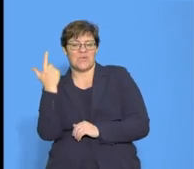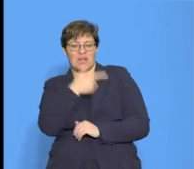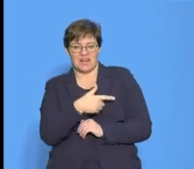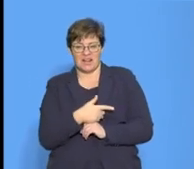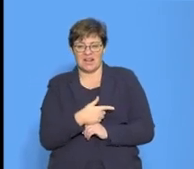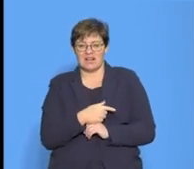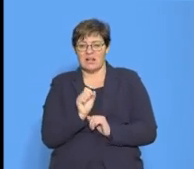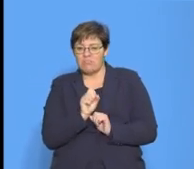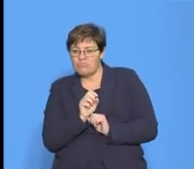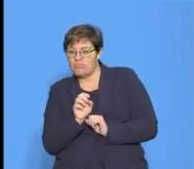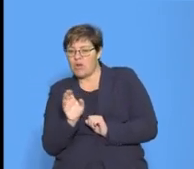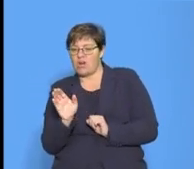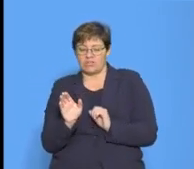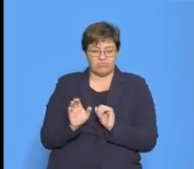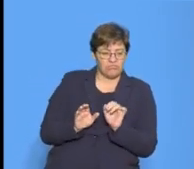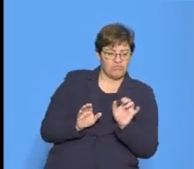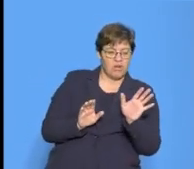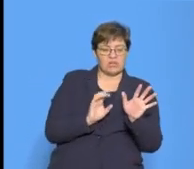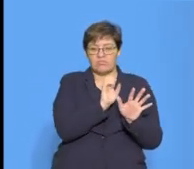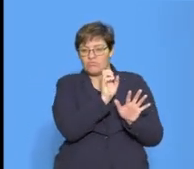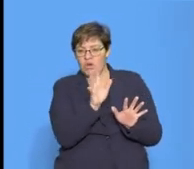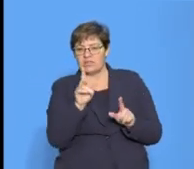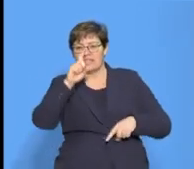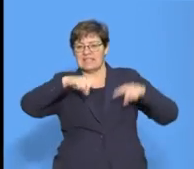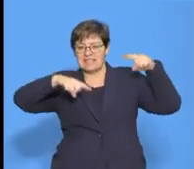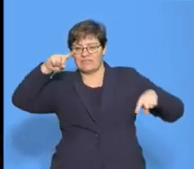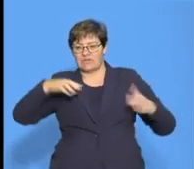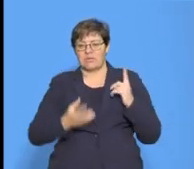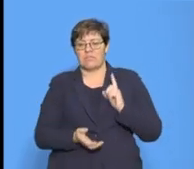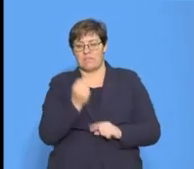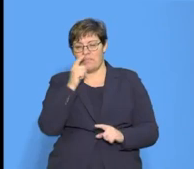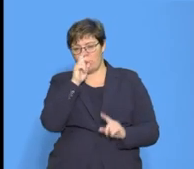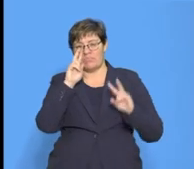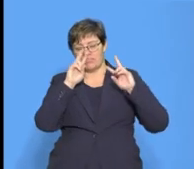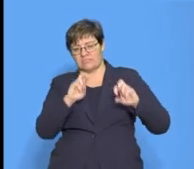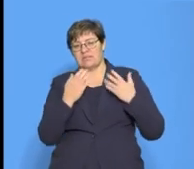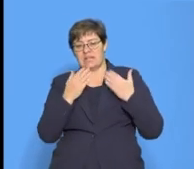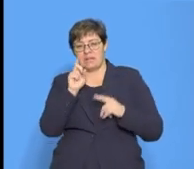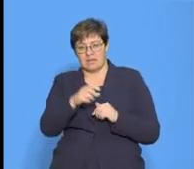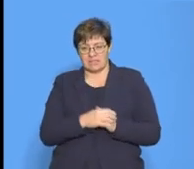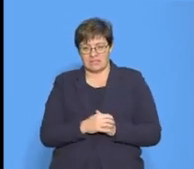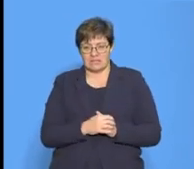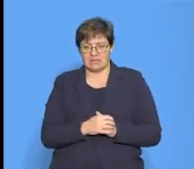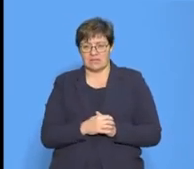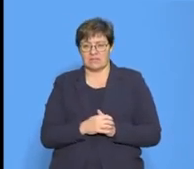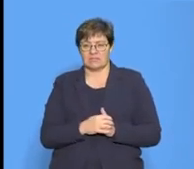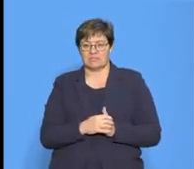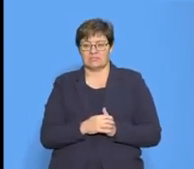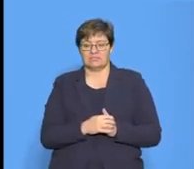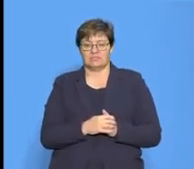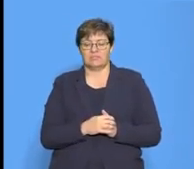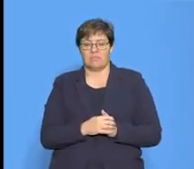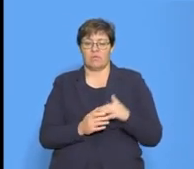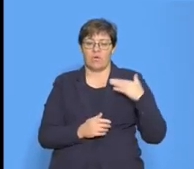see nicely, you know, the different branches and the different species that we find that we need to study. And if we have a look on